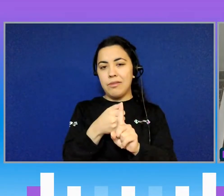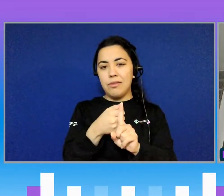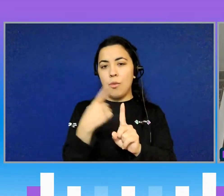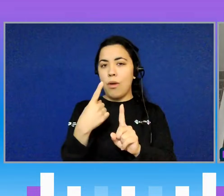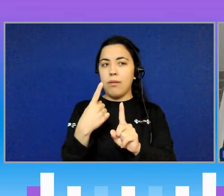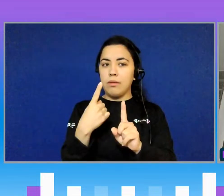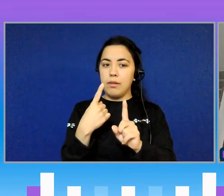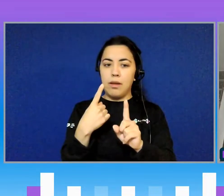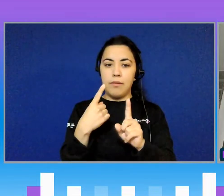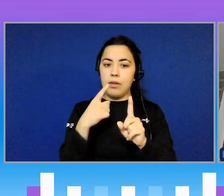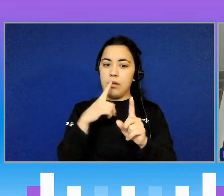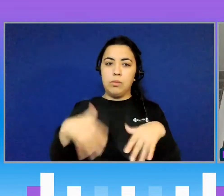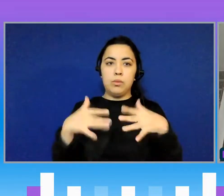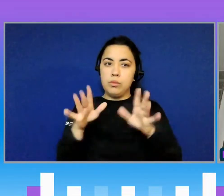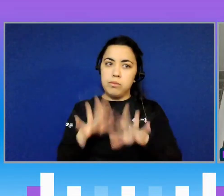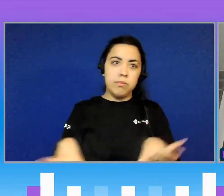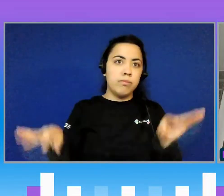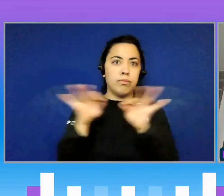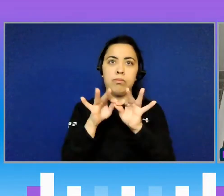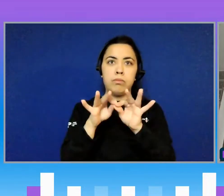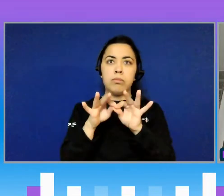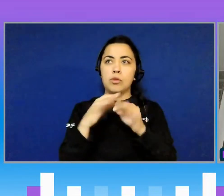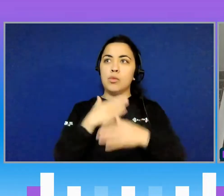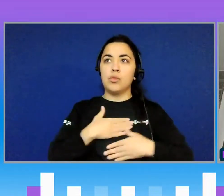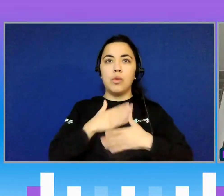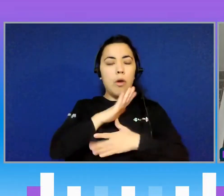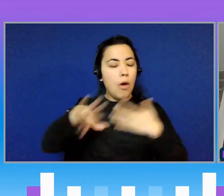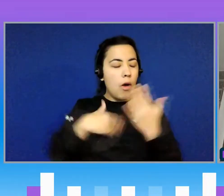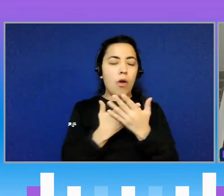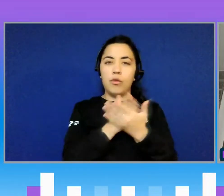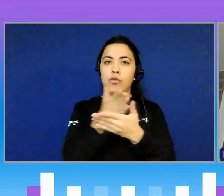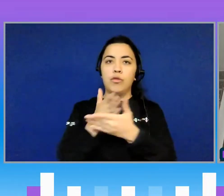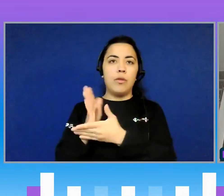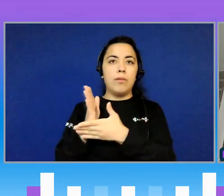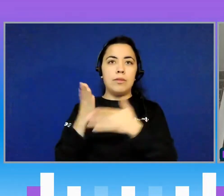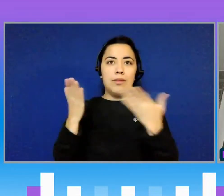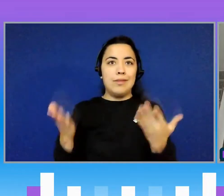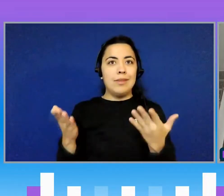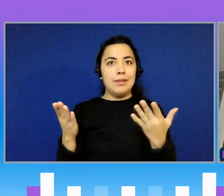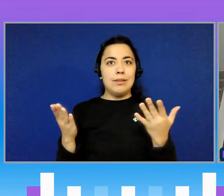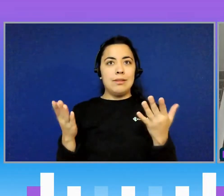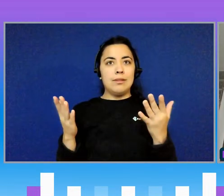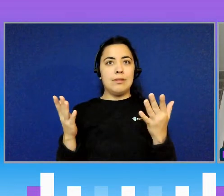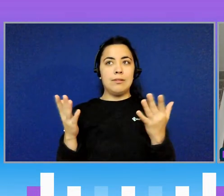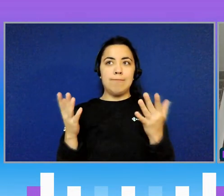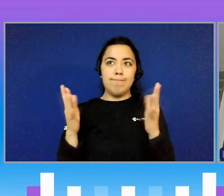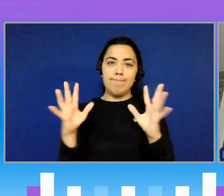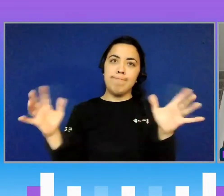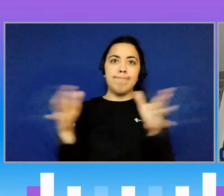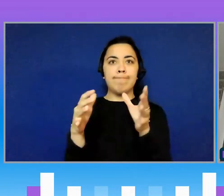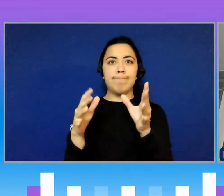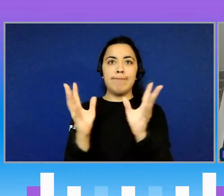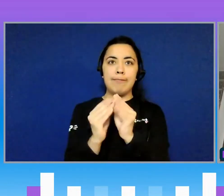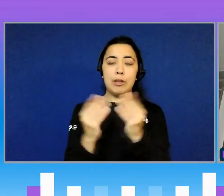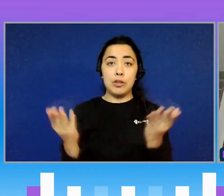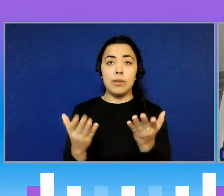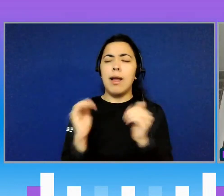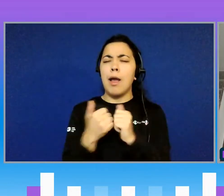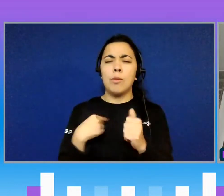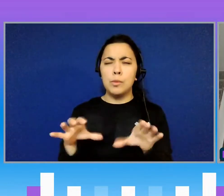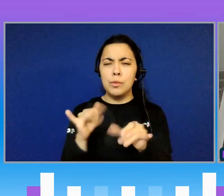principles, of the preconditions to enjoy all of the rights enshrined in this convention. And we do so by involving persons